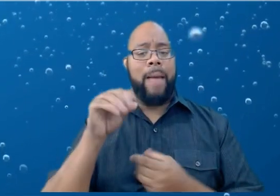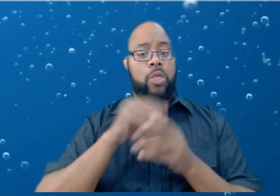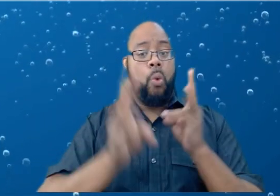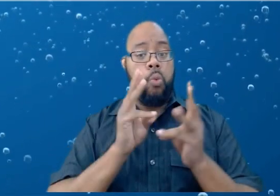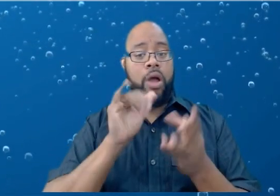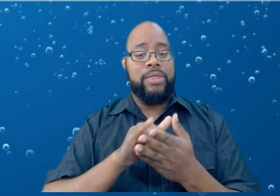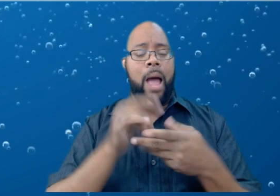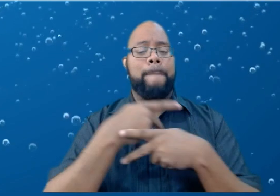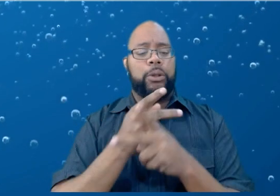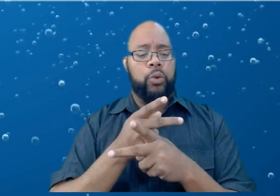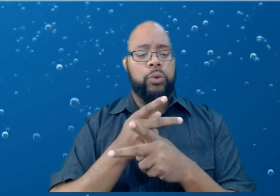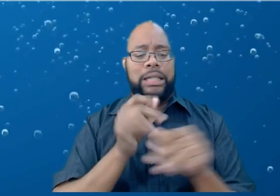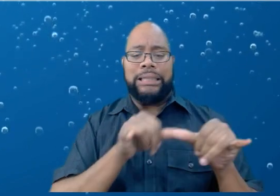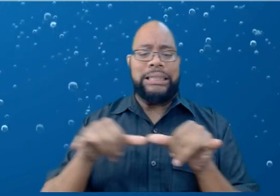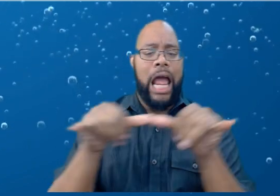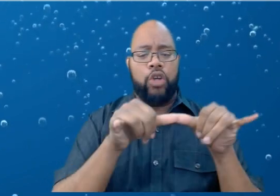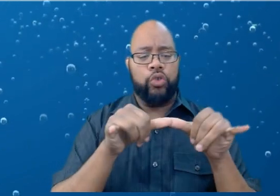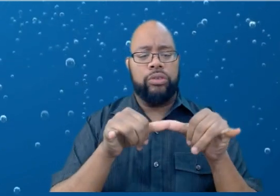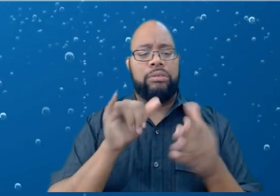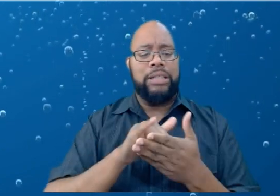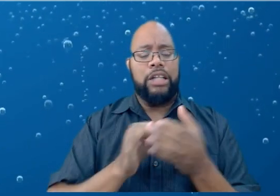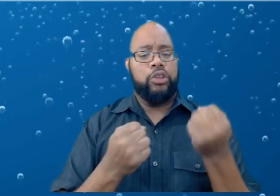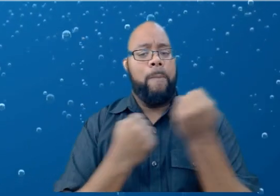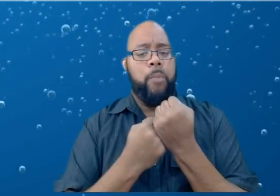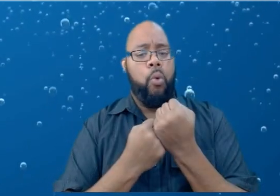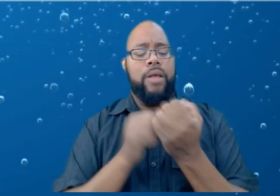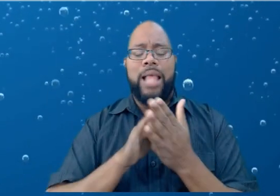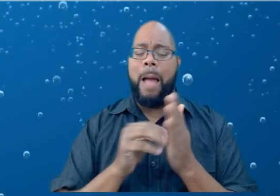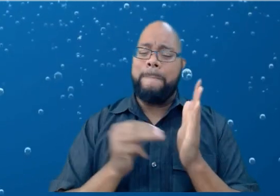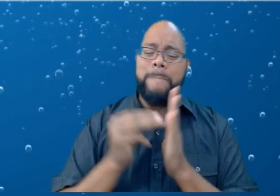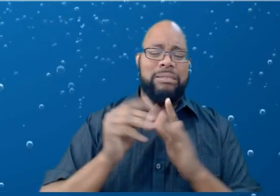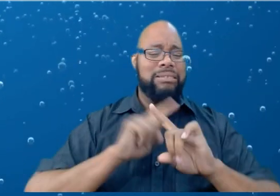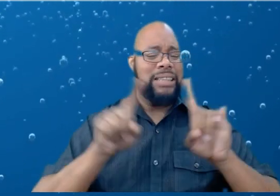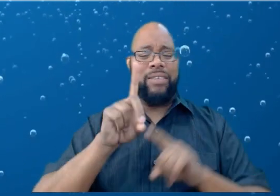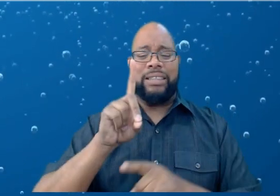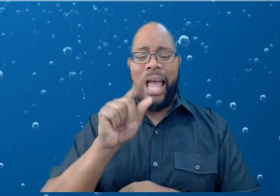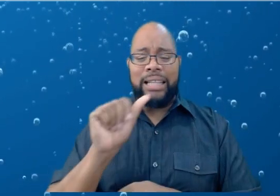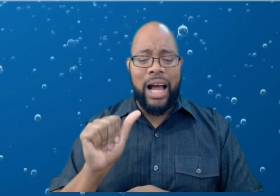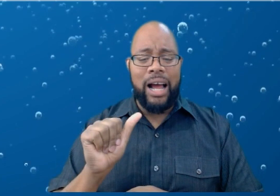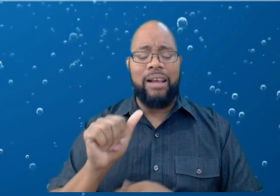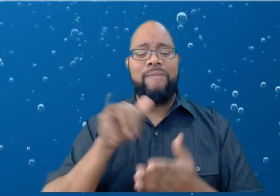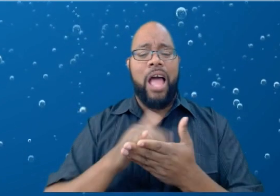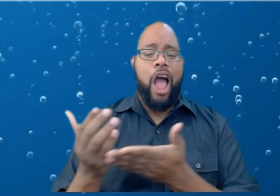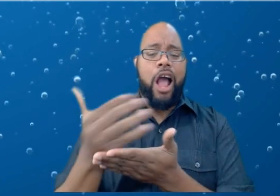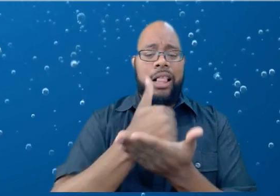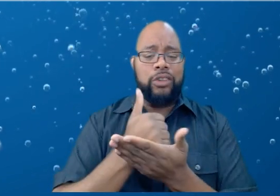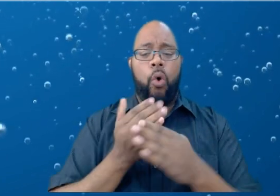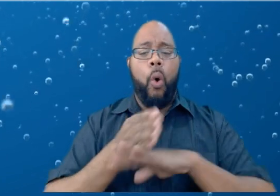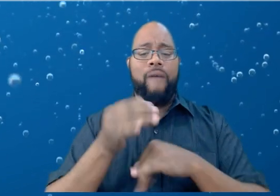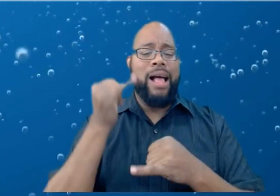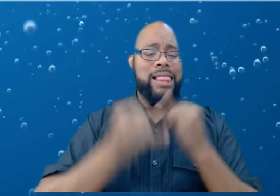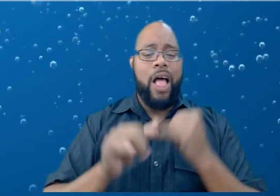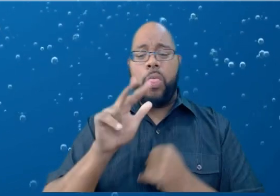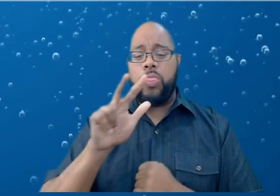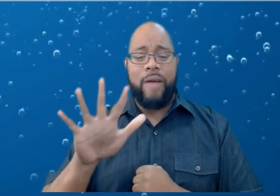is one lab in the world that has produced standards that have supported these millions of data that have been